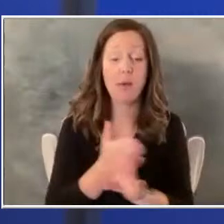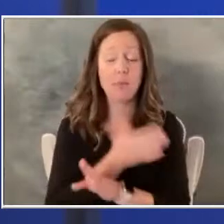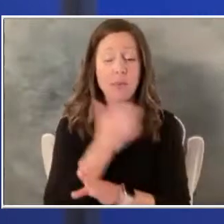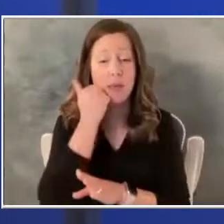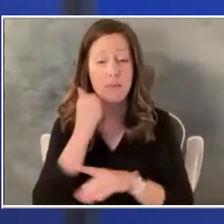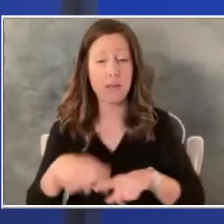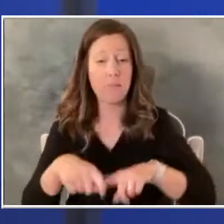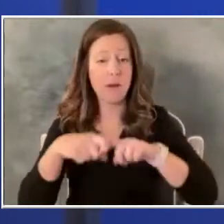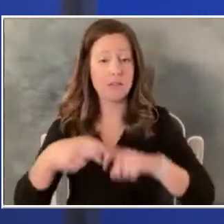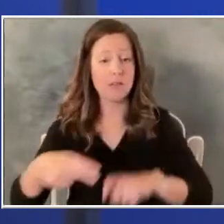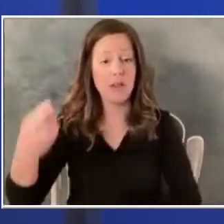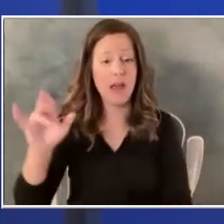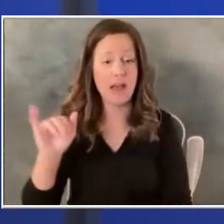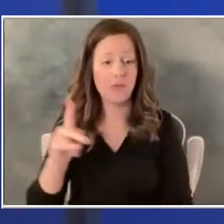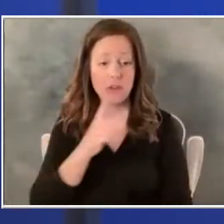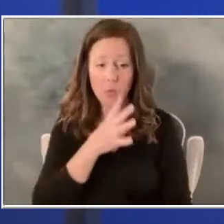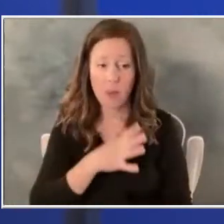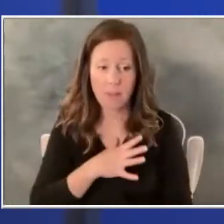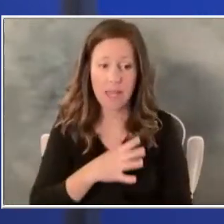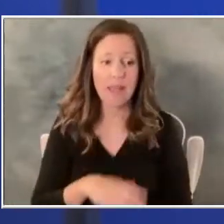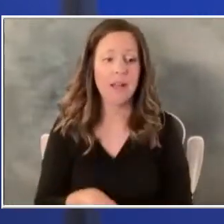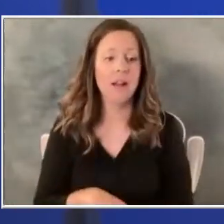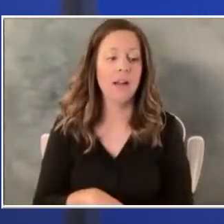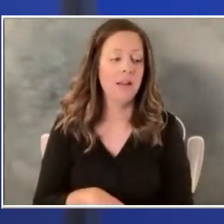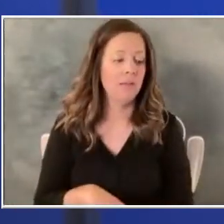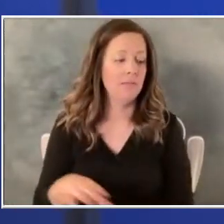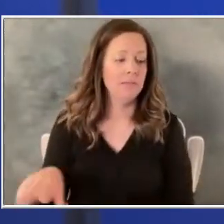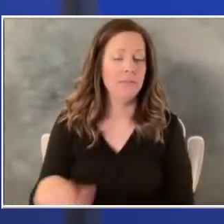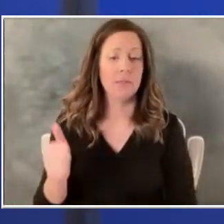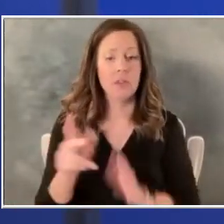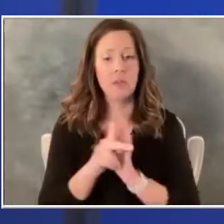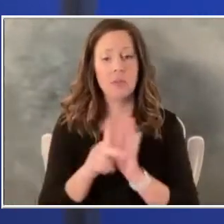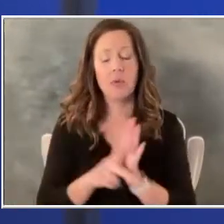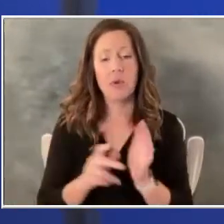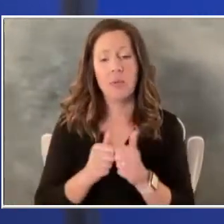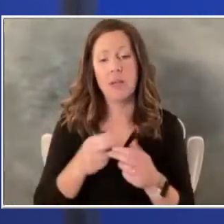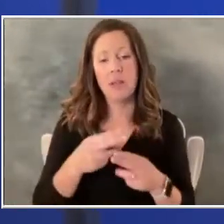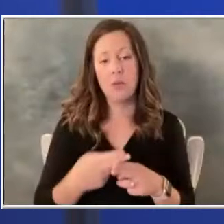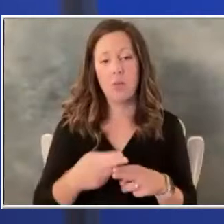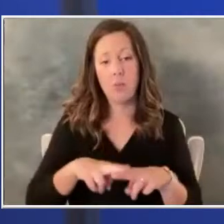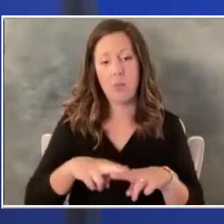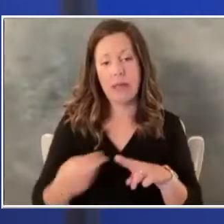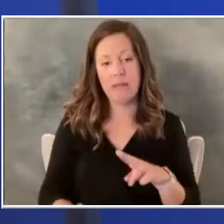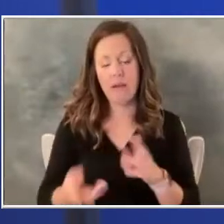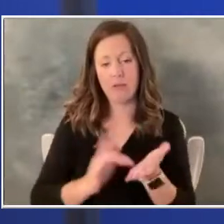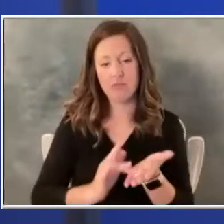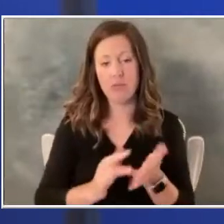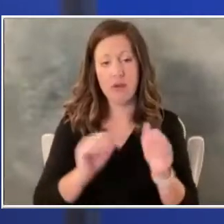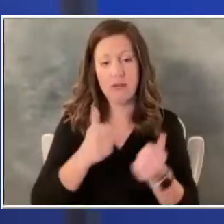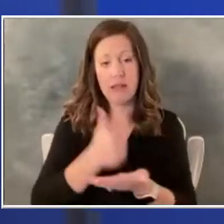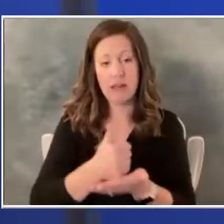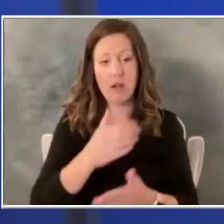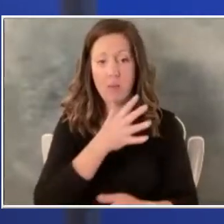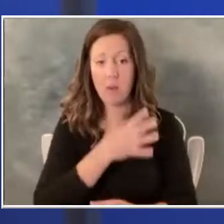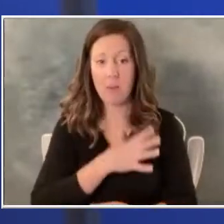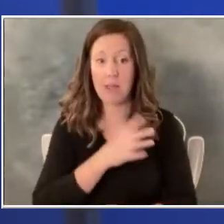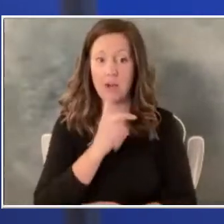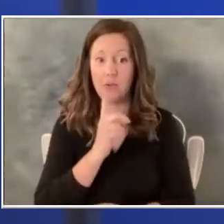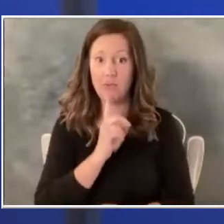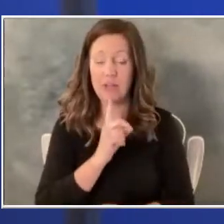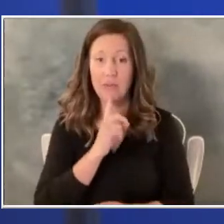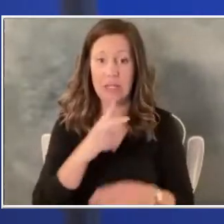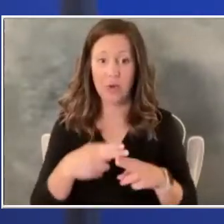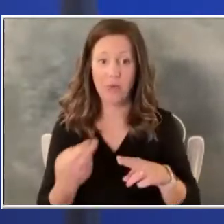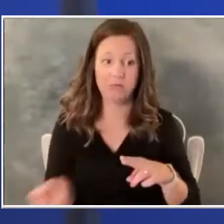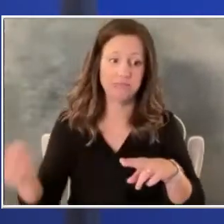women. Another protocol with a weight loss drug that can help women that are seriously overweight lose